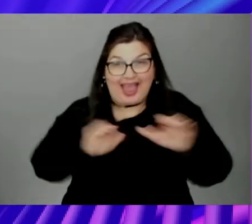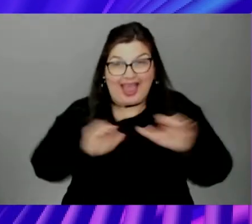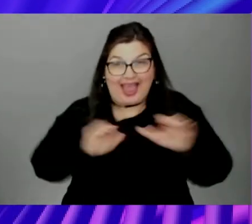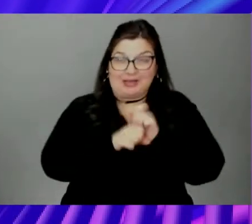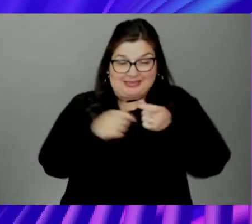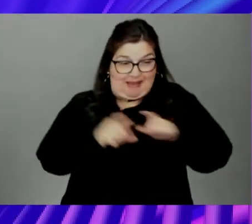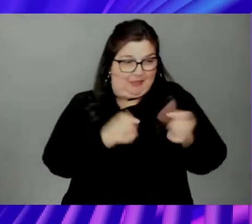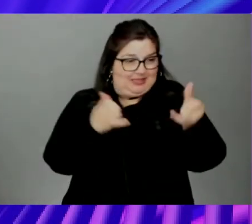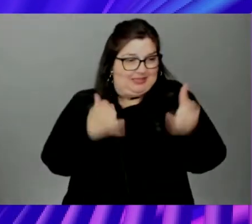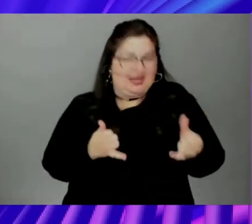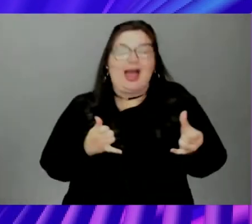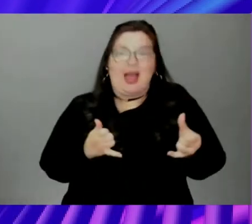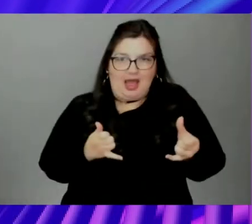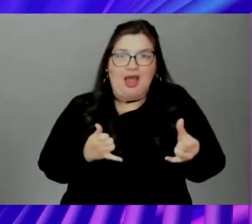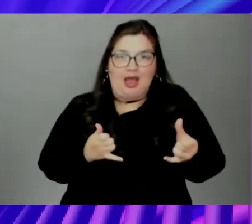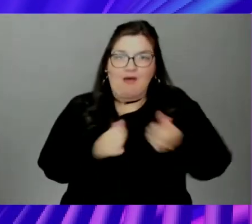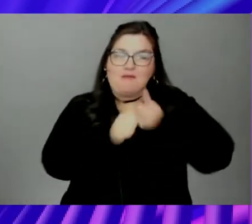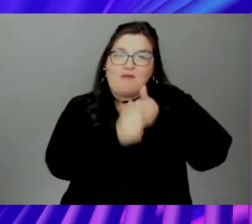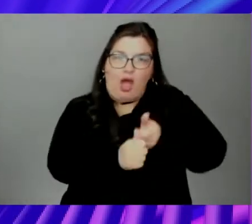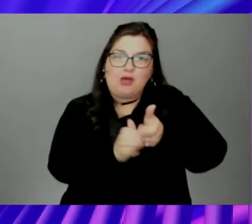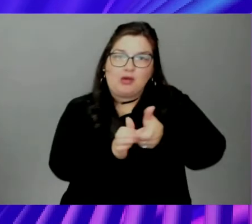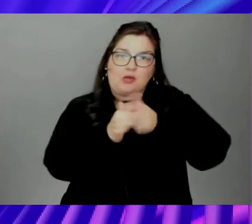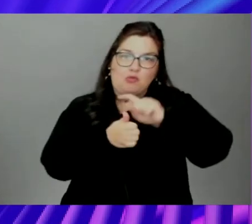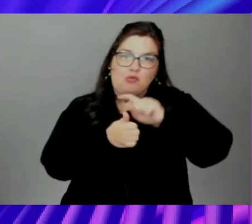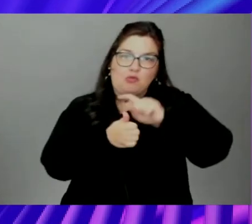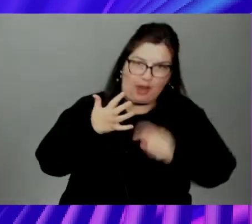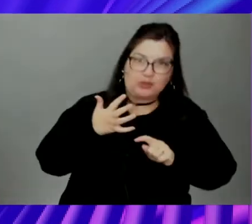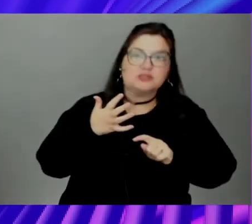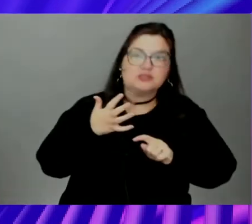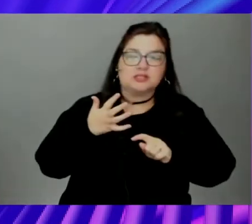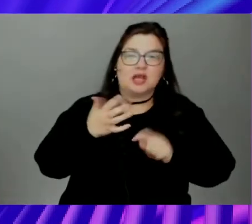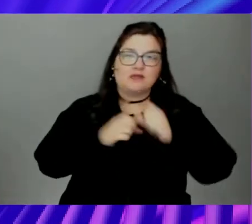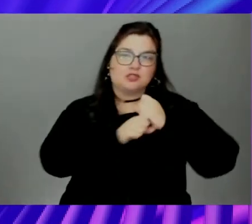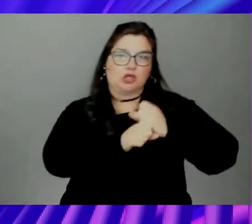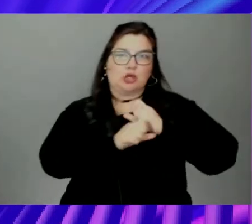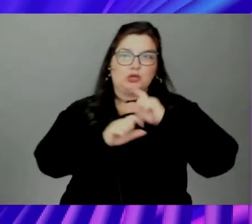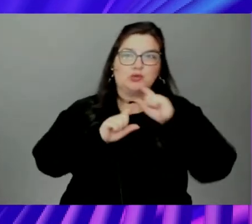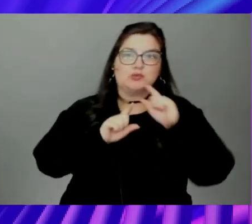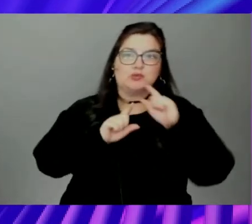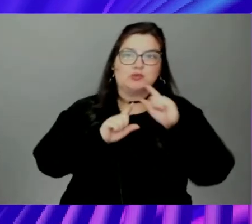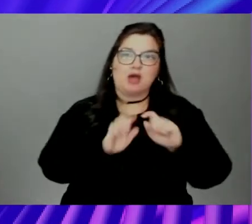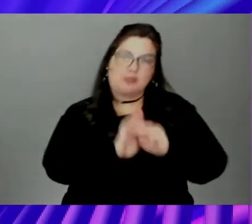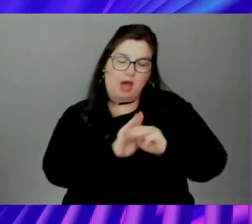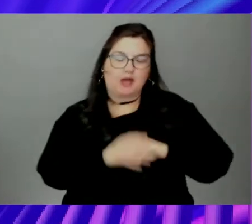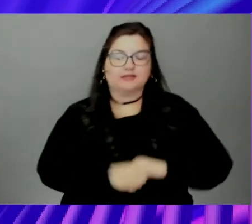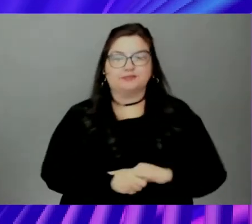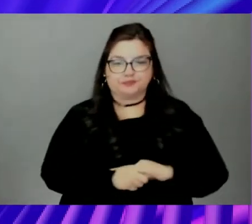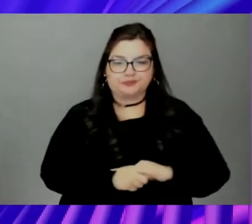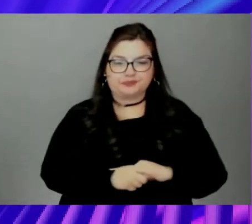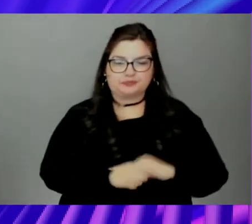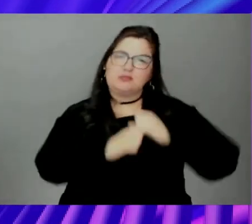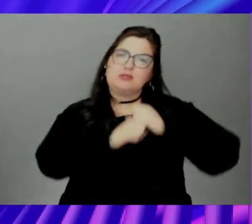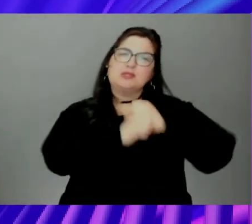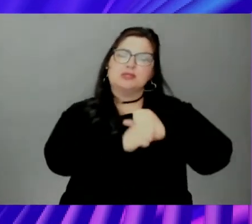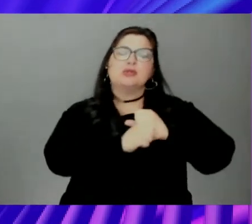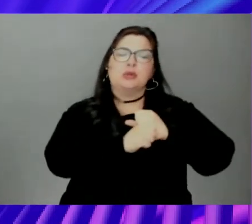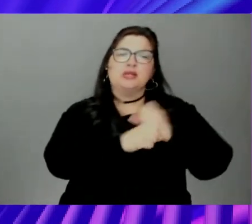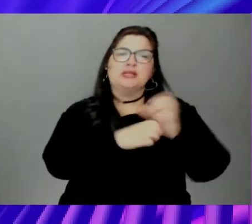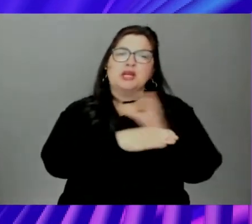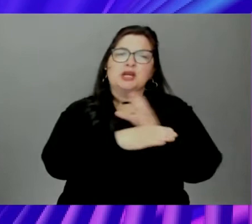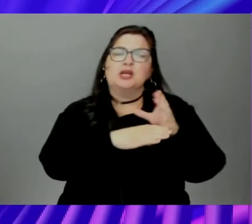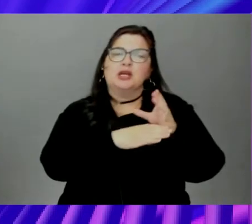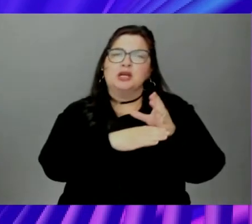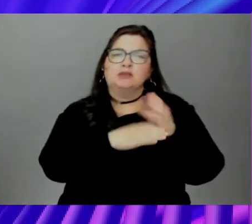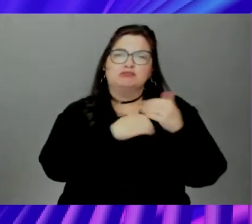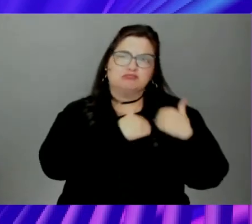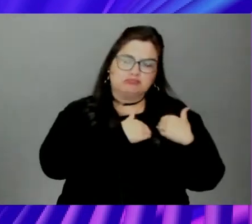our incident response model. Security, Steve, is a shared responsibility between AWS and our customers. Yeah. Our team works